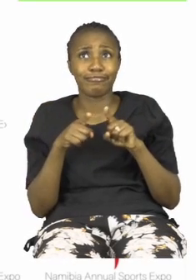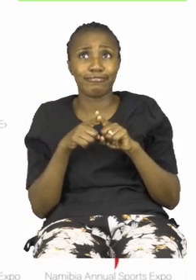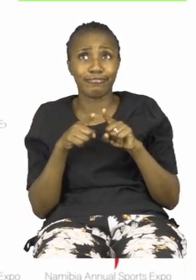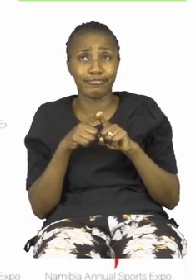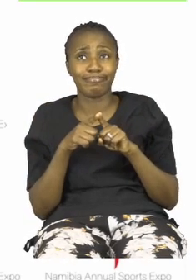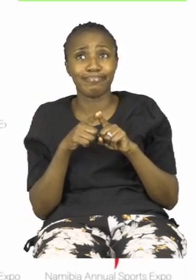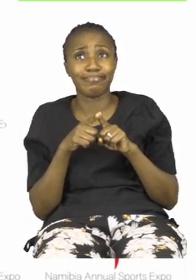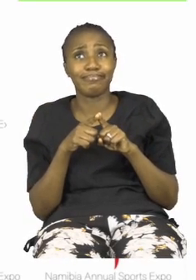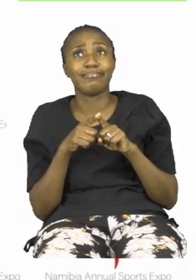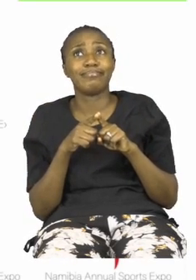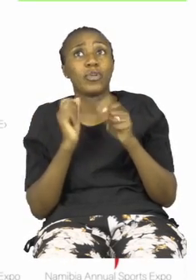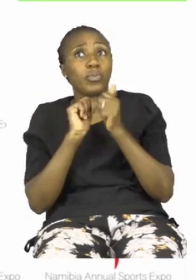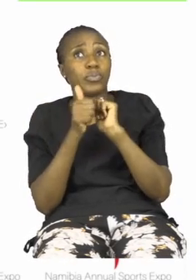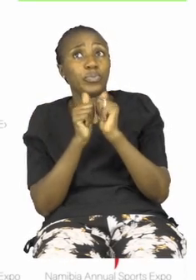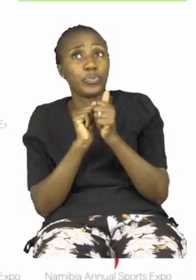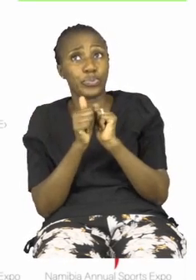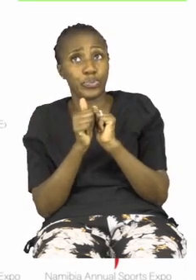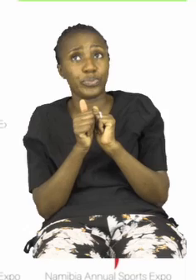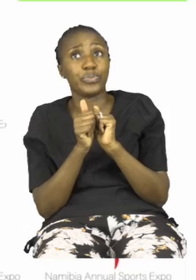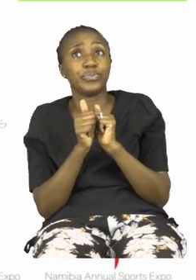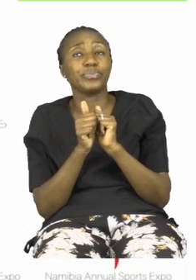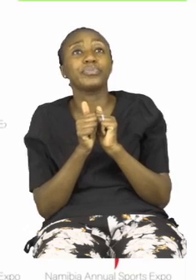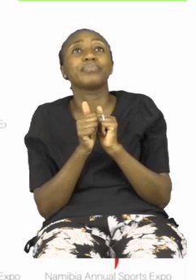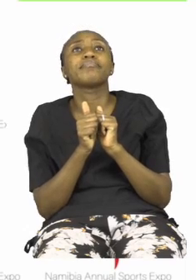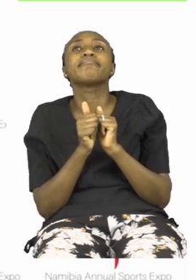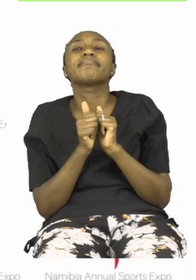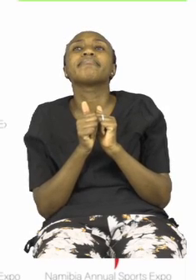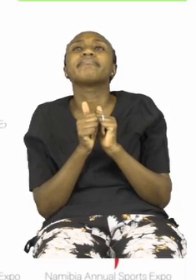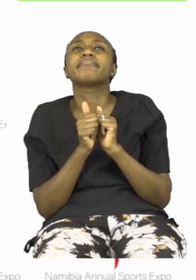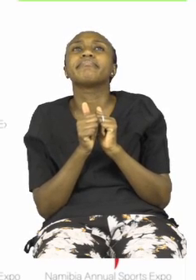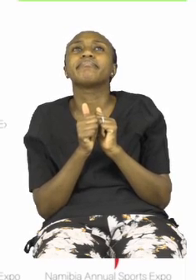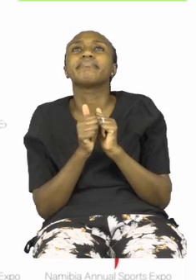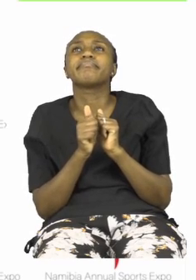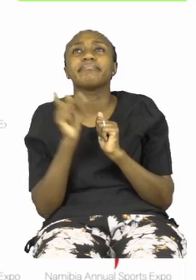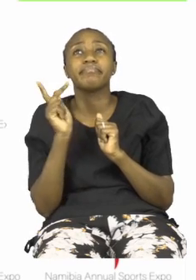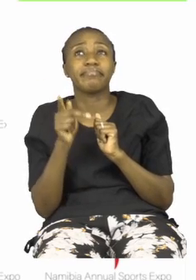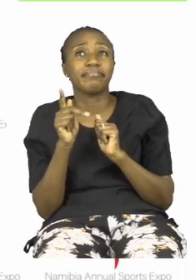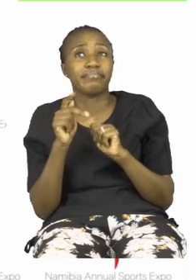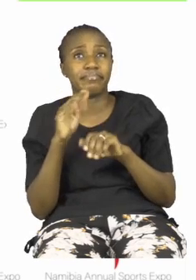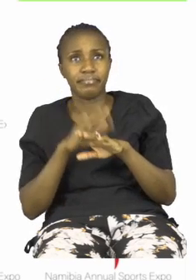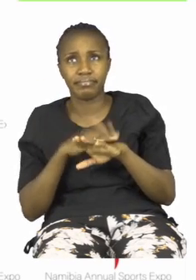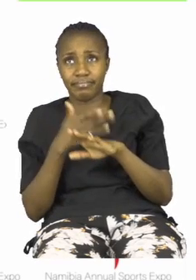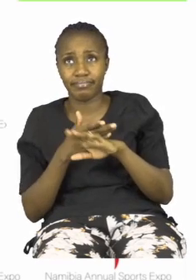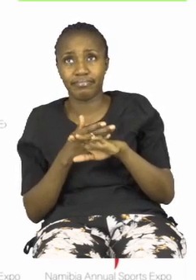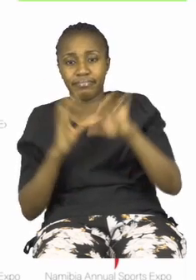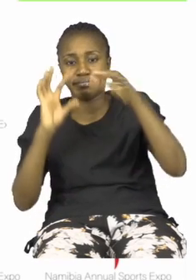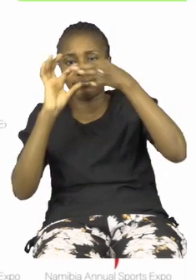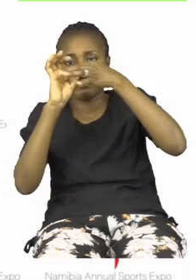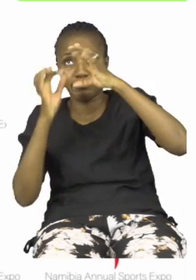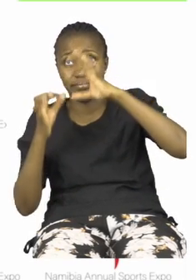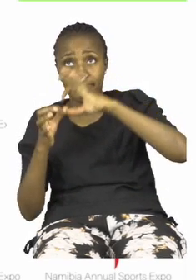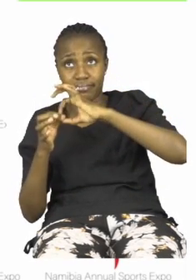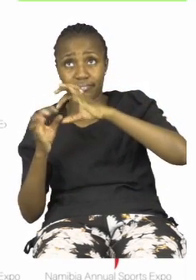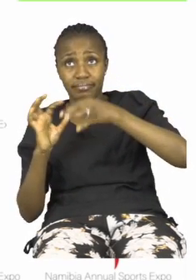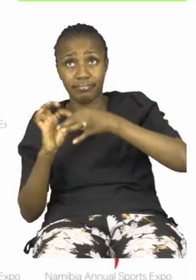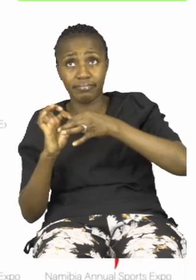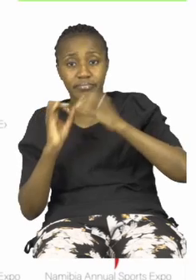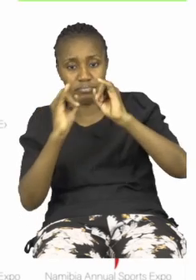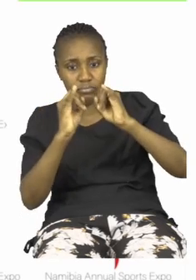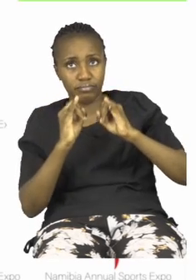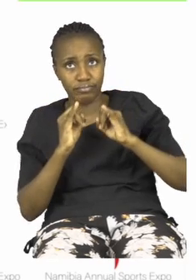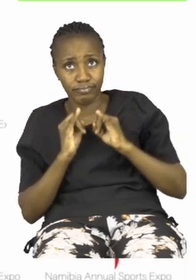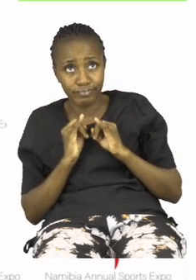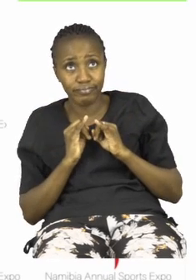sports, as there are also instances like, for example, the Olympics, where we have been invited, or